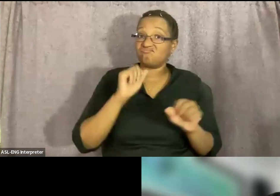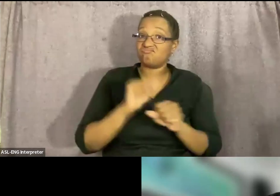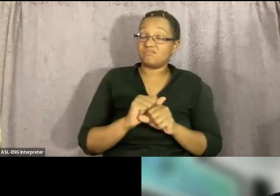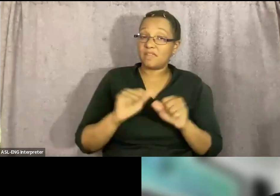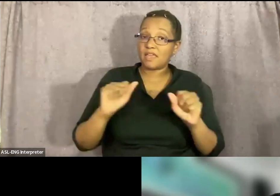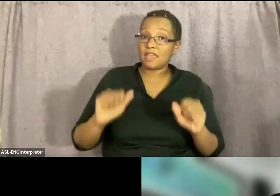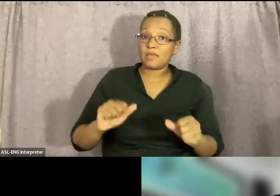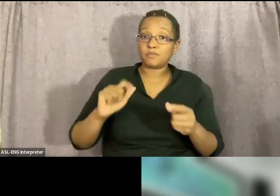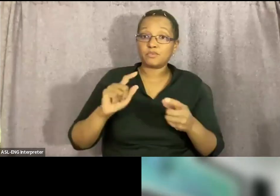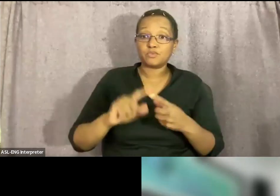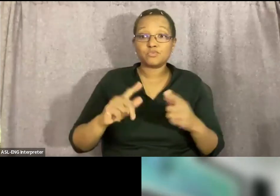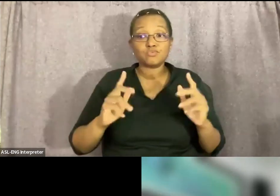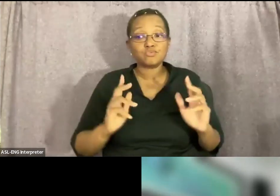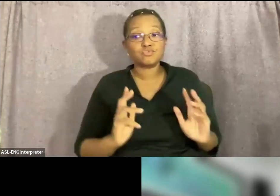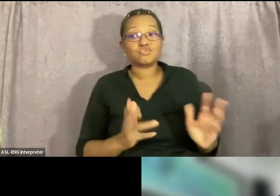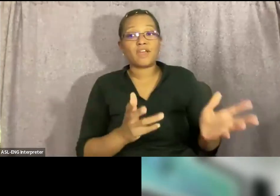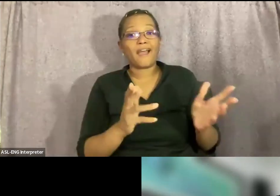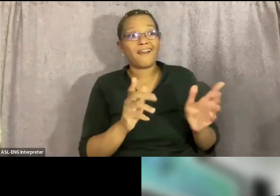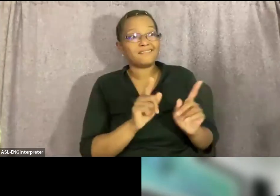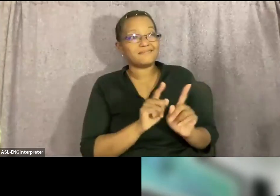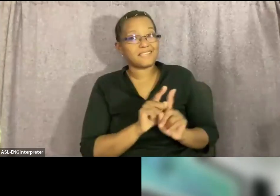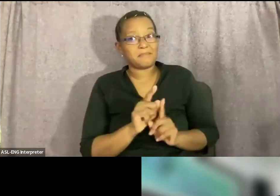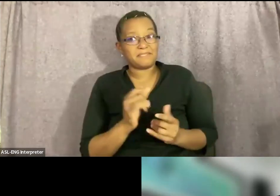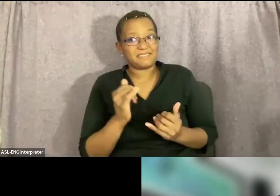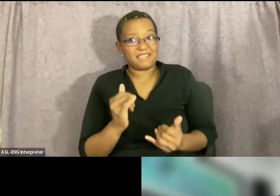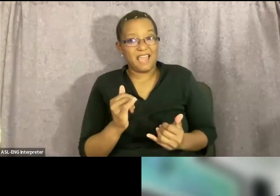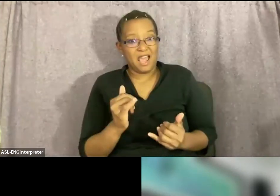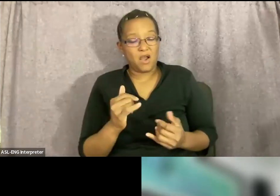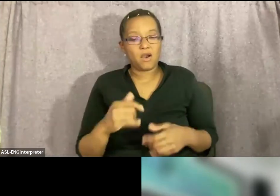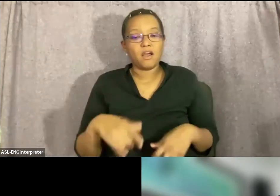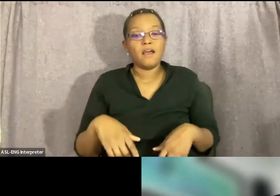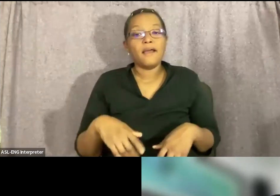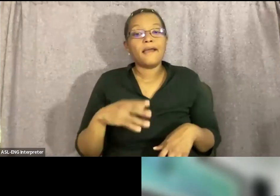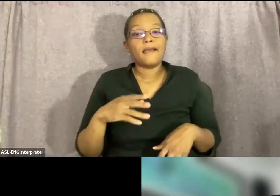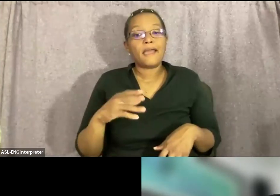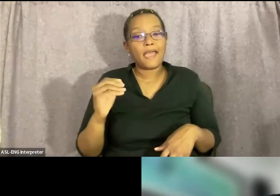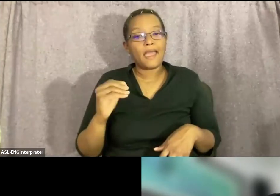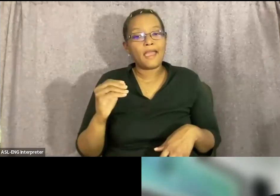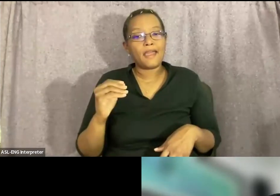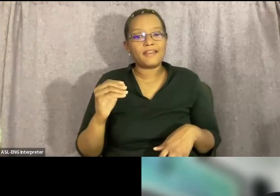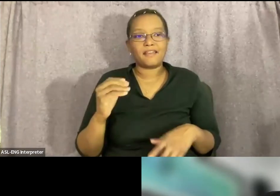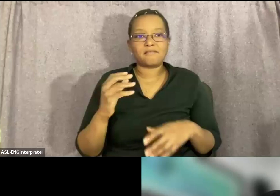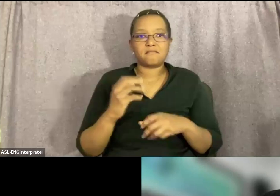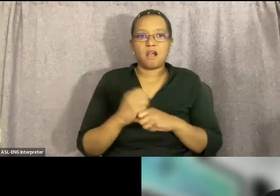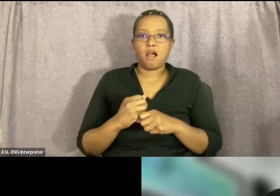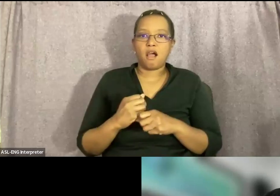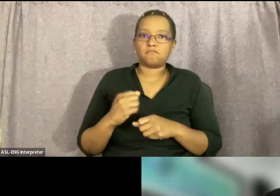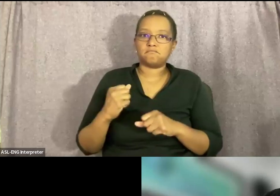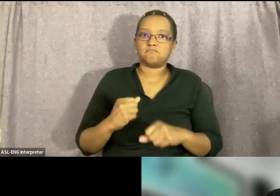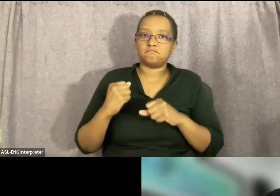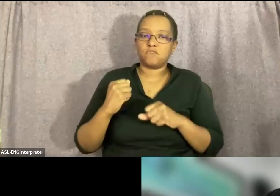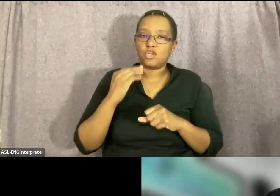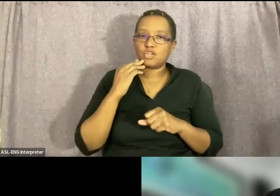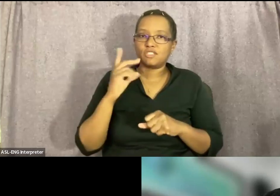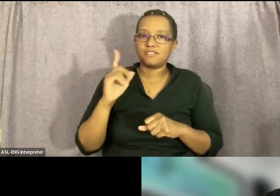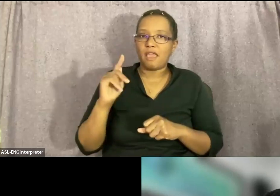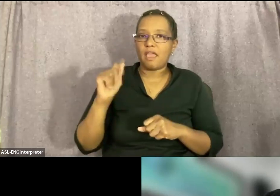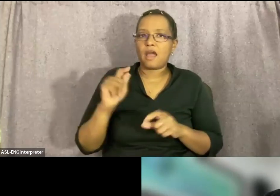Yes, I would like to do that as well. I'll kick us off with the first question. So both